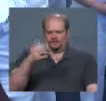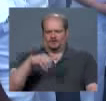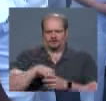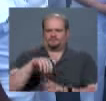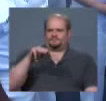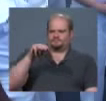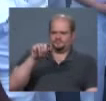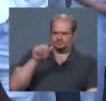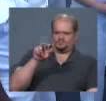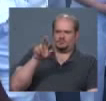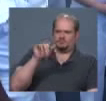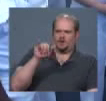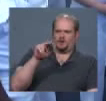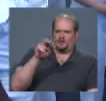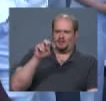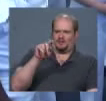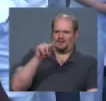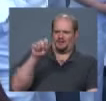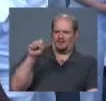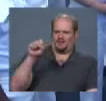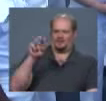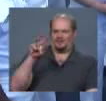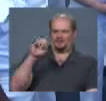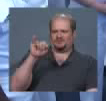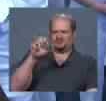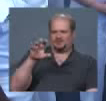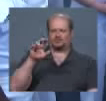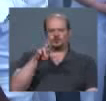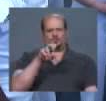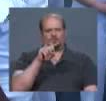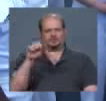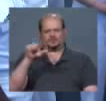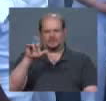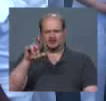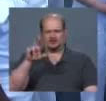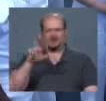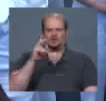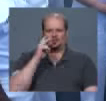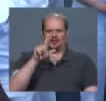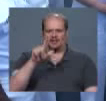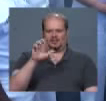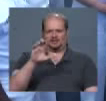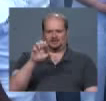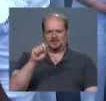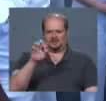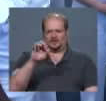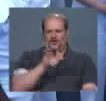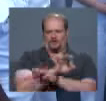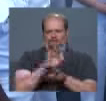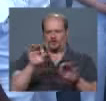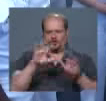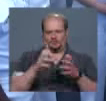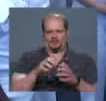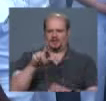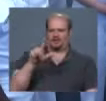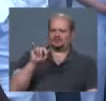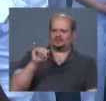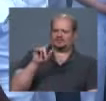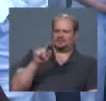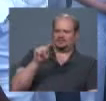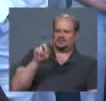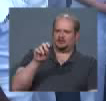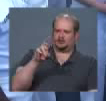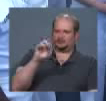Marinette, Wisconsin, and whereas the USS Little Rock LCS-9 is a Freedom Class littoral combat